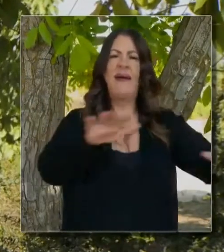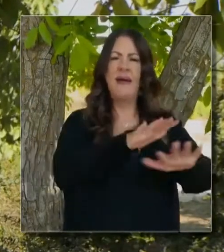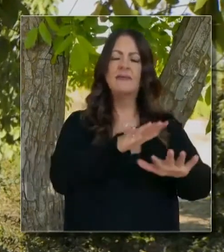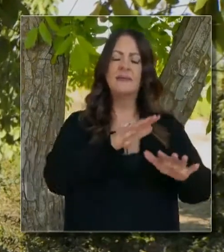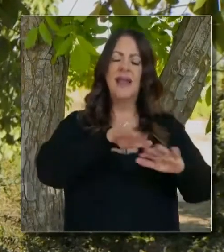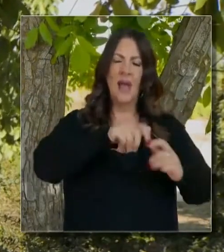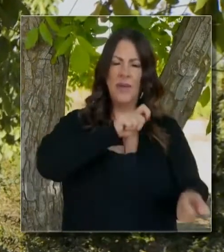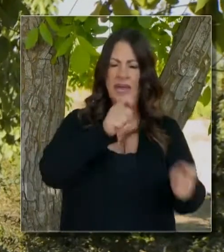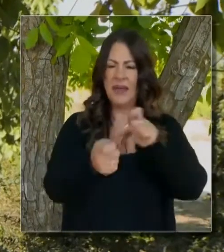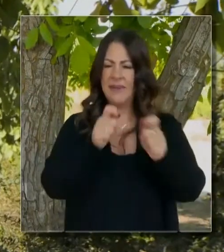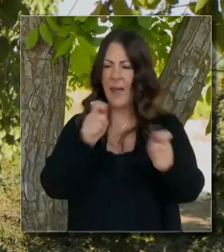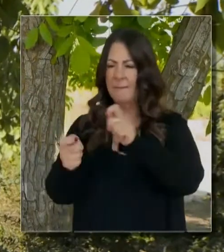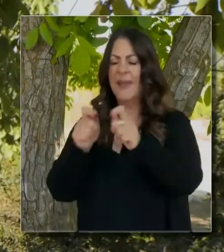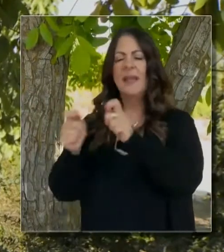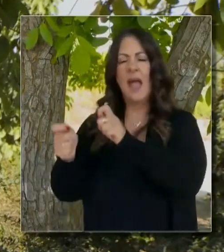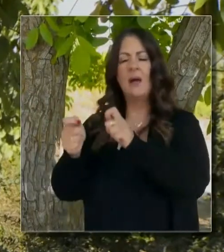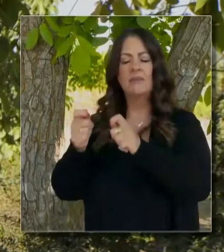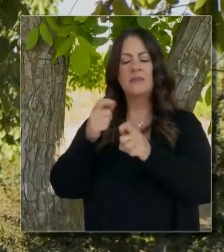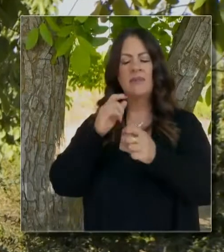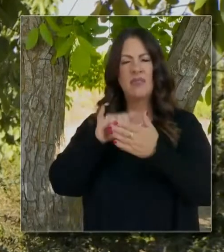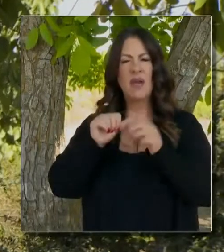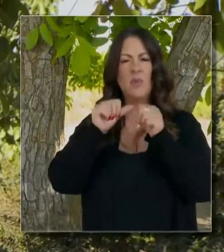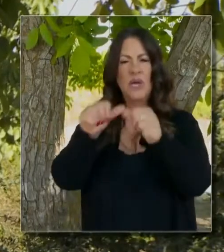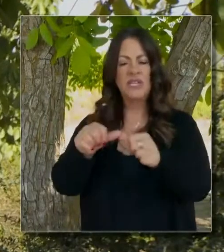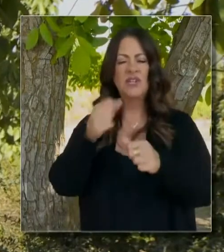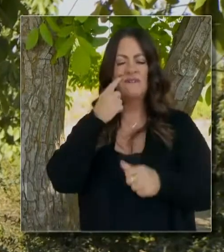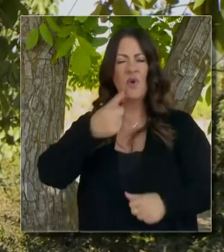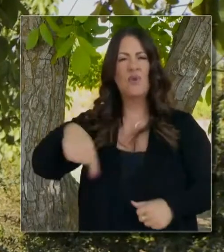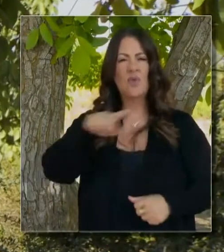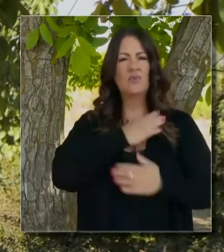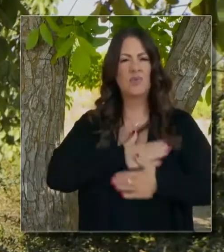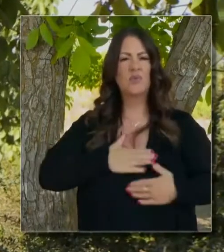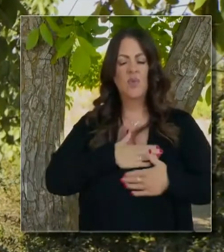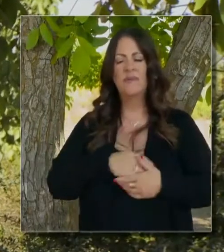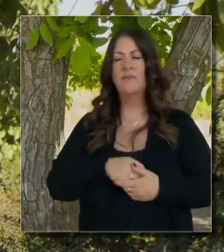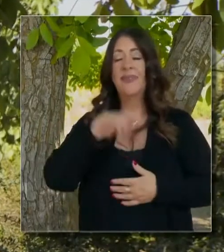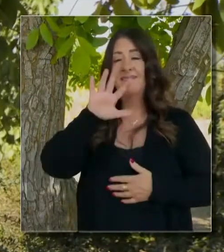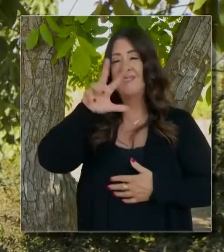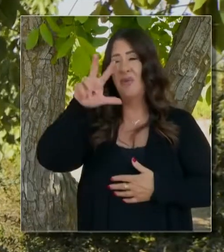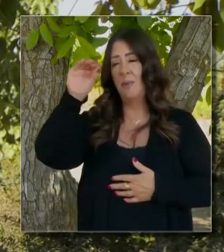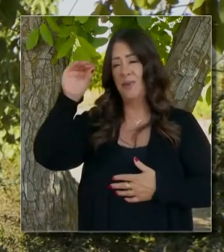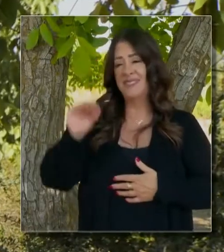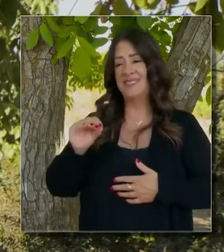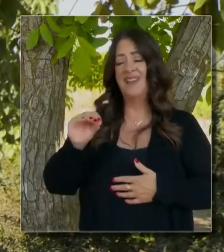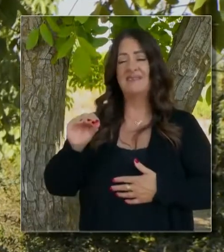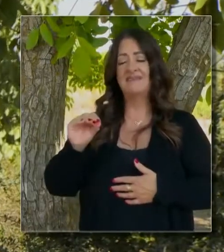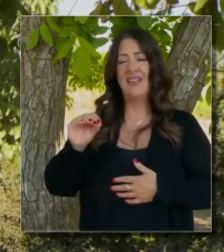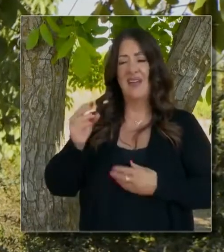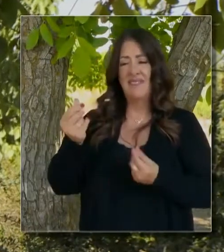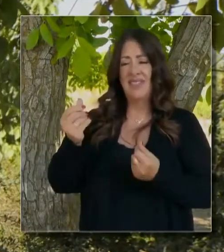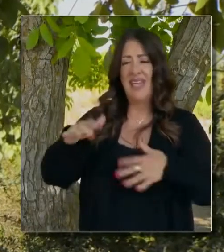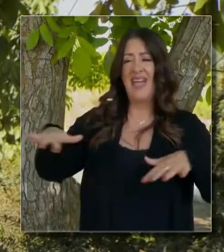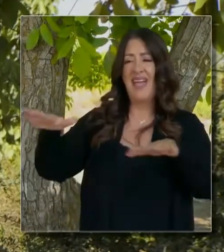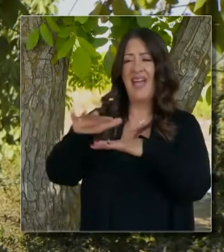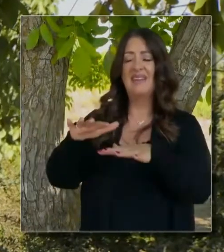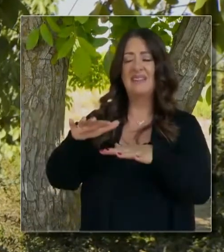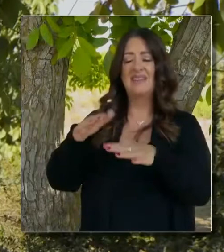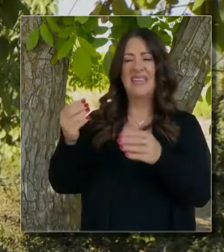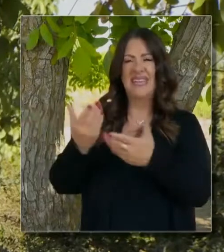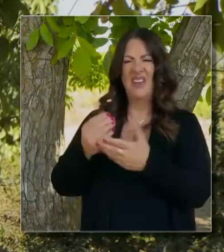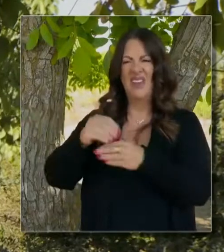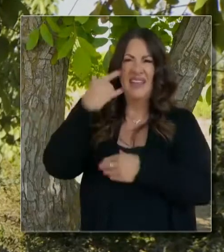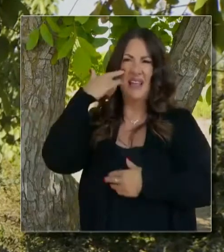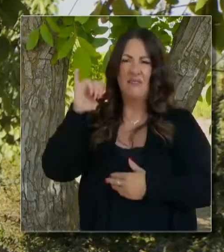adaptation and adoption that is well defined here in this state. Look, 53% of the land in the state of California, it's